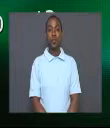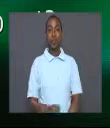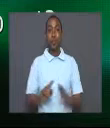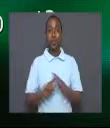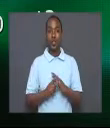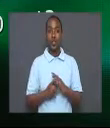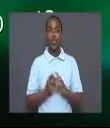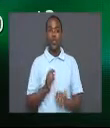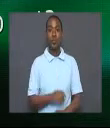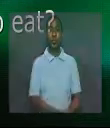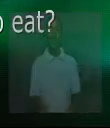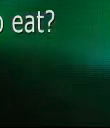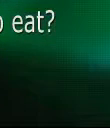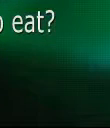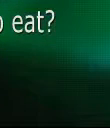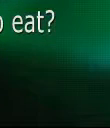Begin.